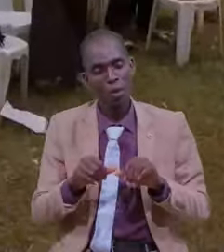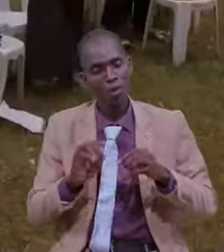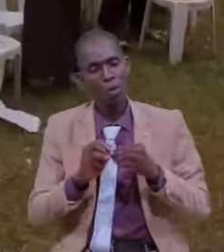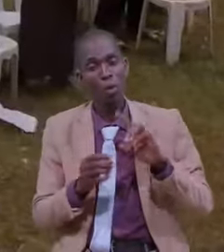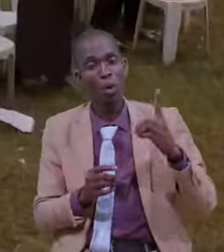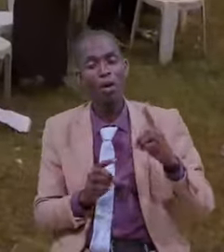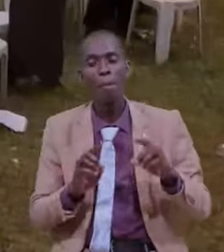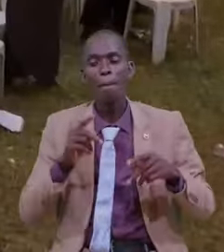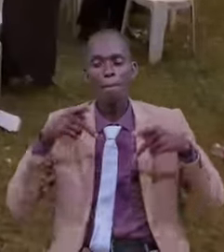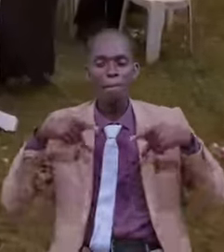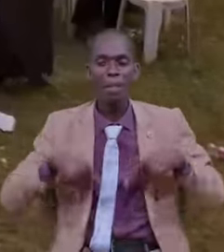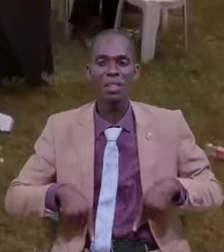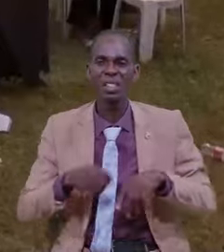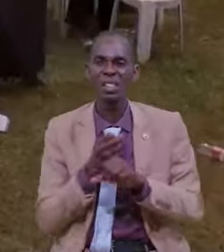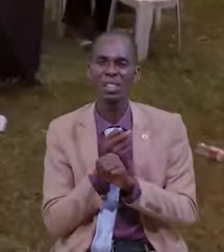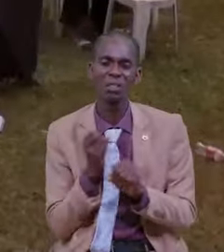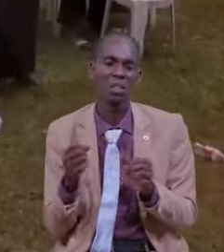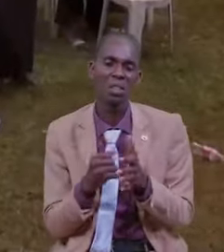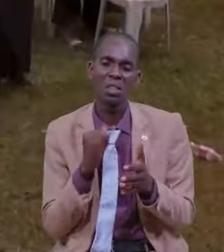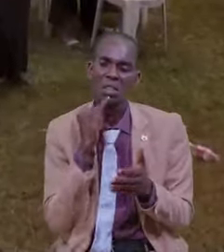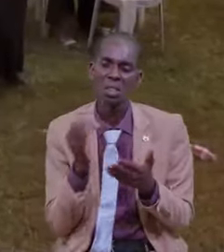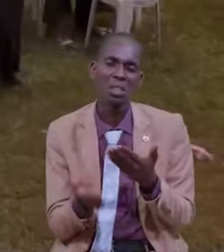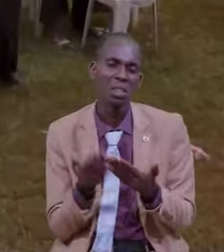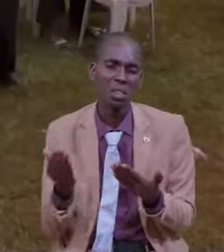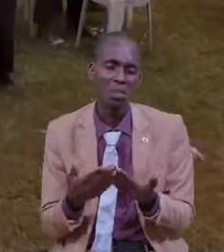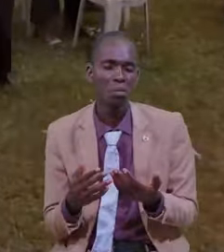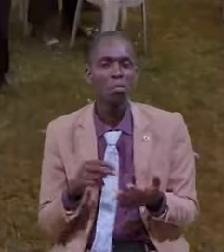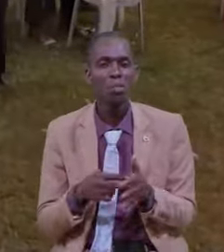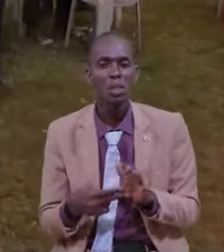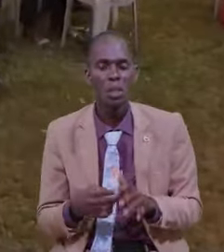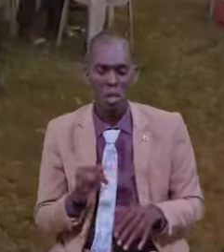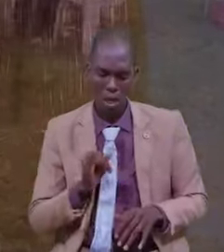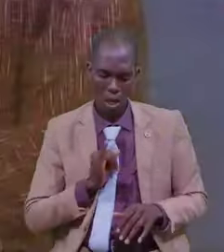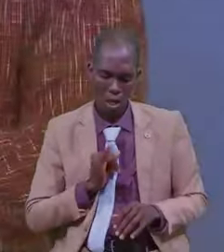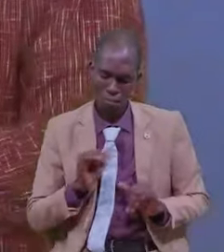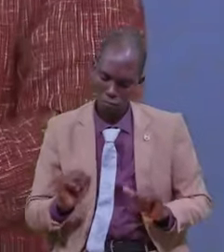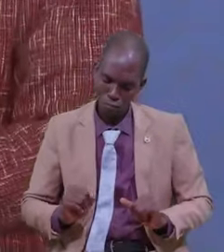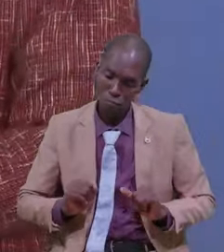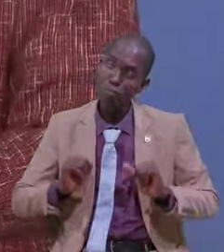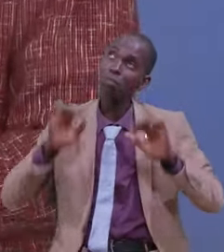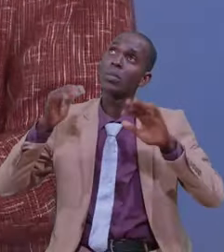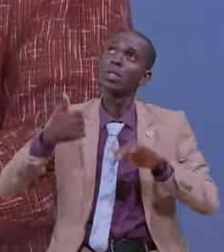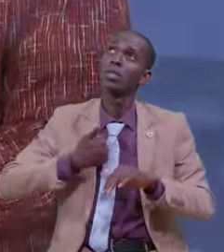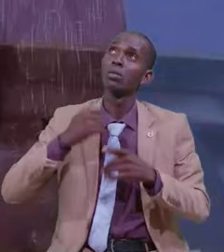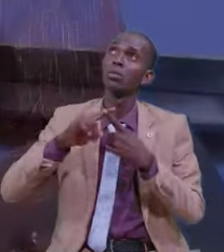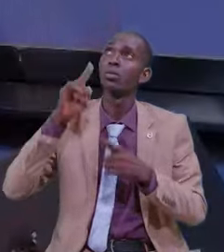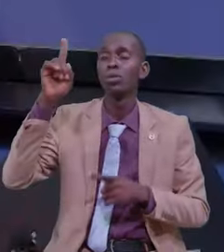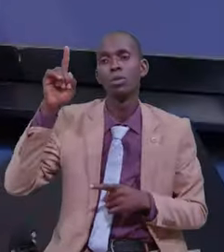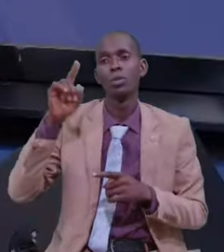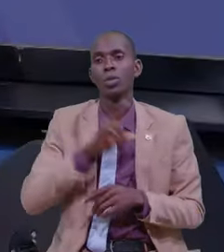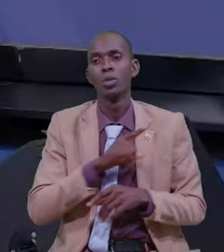easy. Personal. I give myself to you. Lord Jesus, you gave yourself for